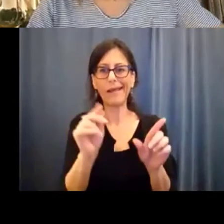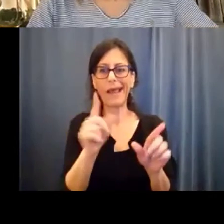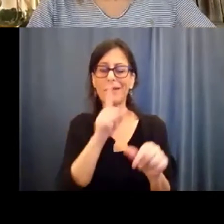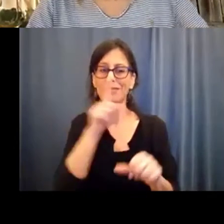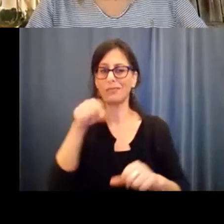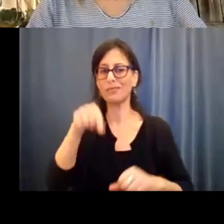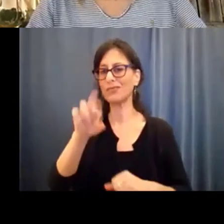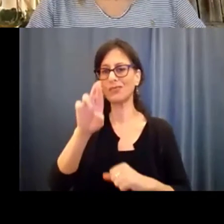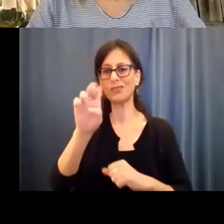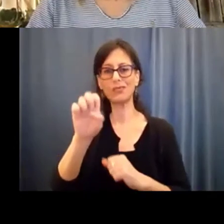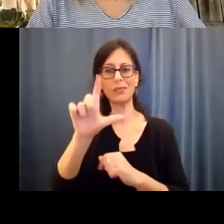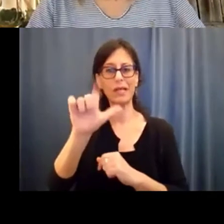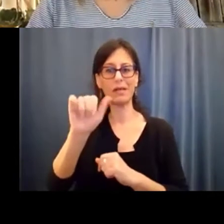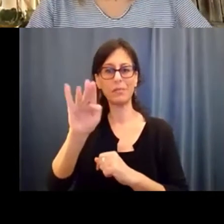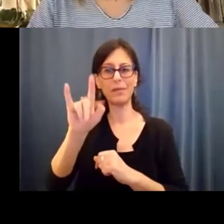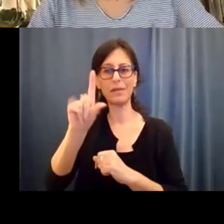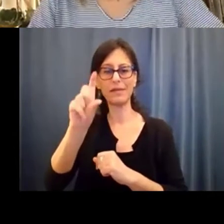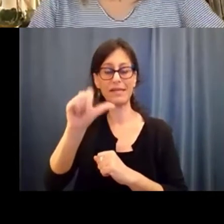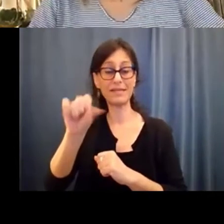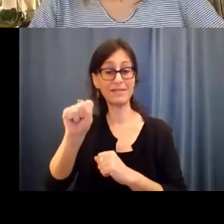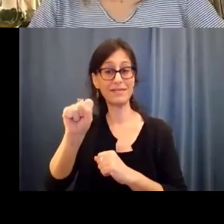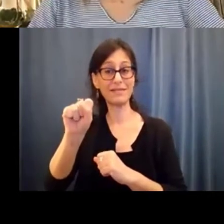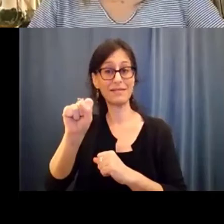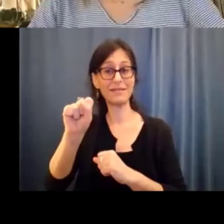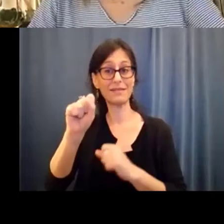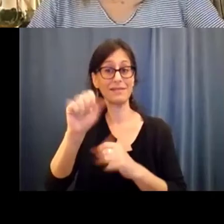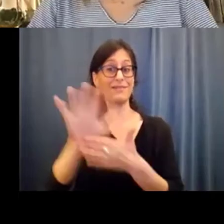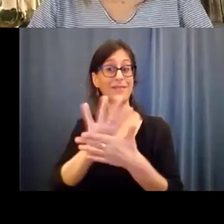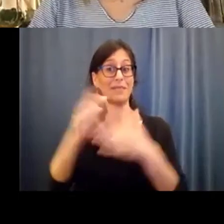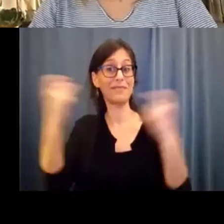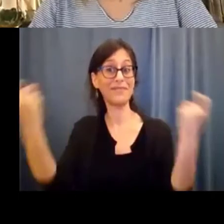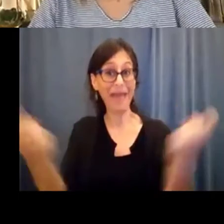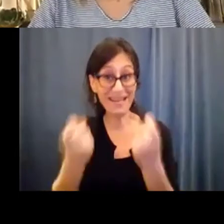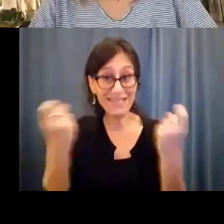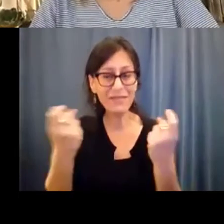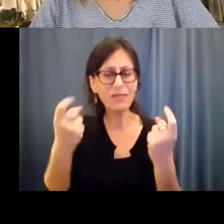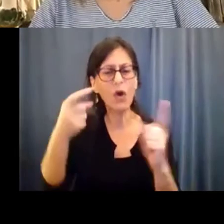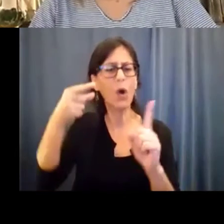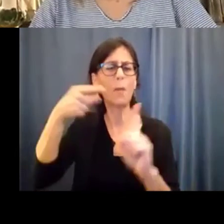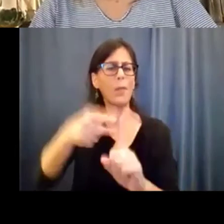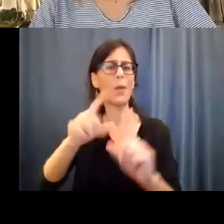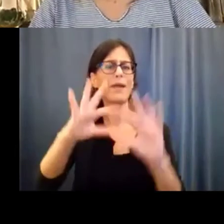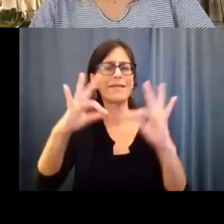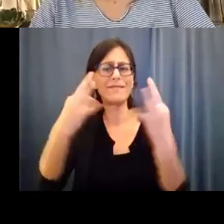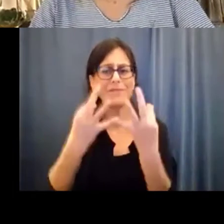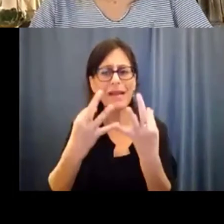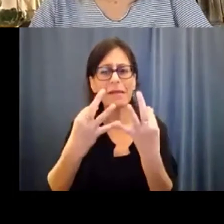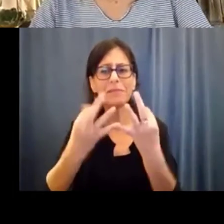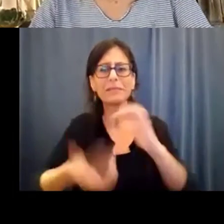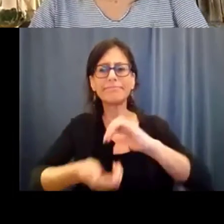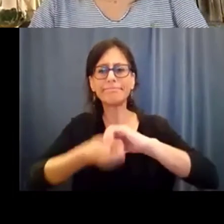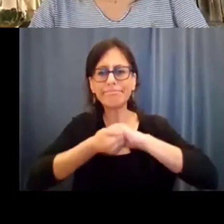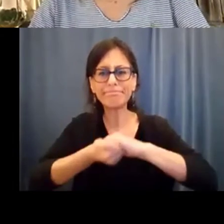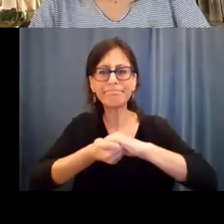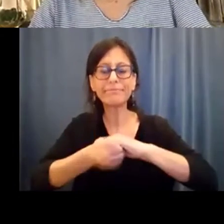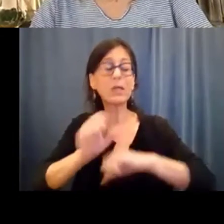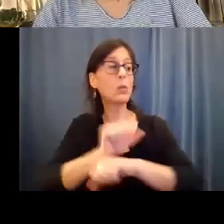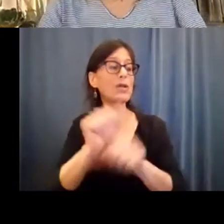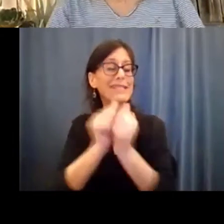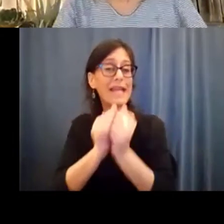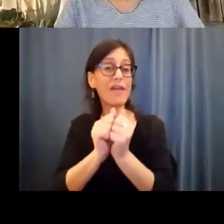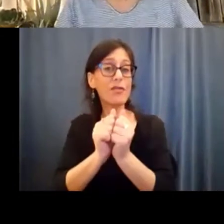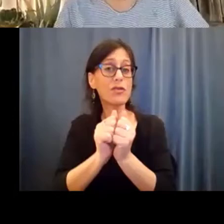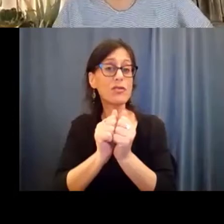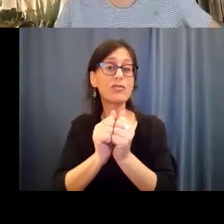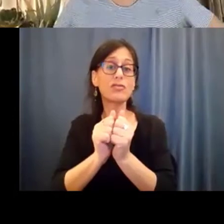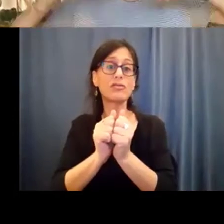it's ReelAbilities, film festival. It's the family element. It's about getting together, and